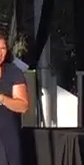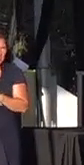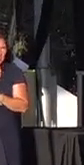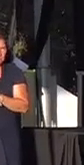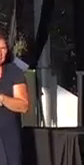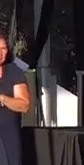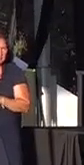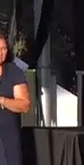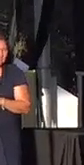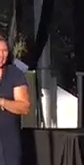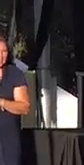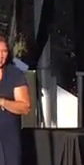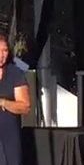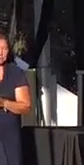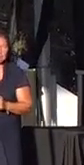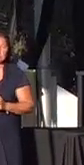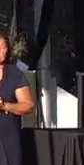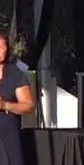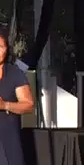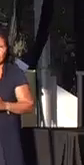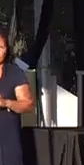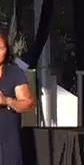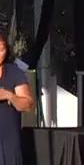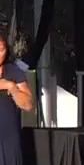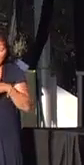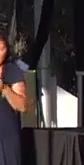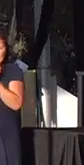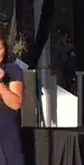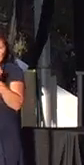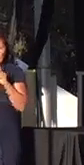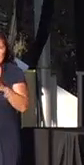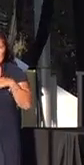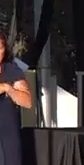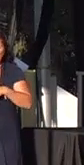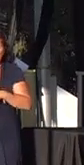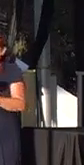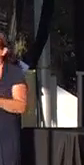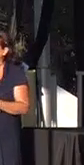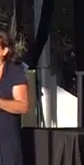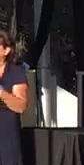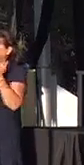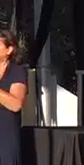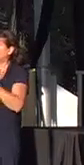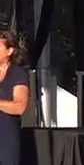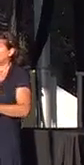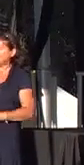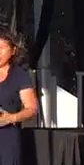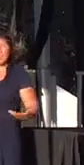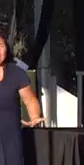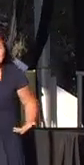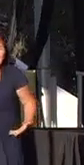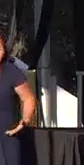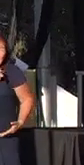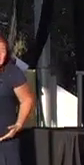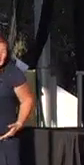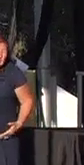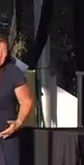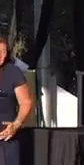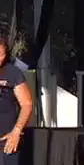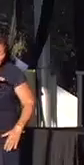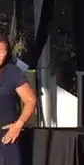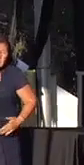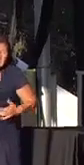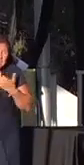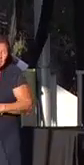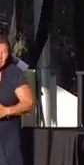we set the record straight with us marching in the parade, they say it's a risk for me. Well, I guess if it's a risk, I'm